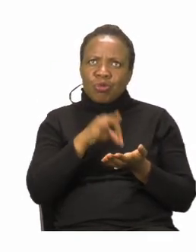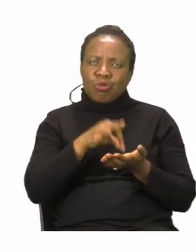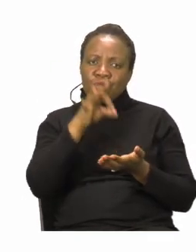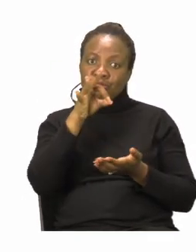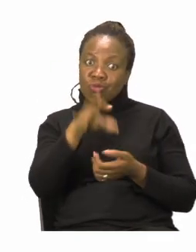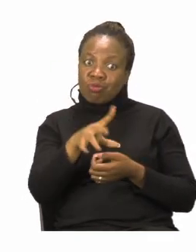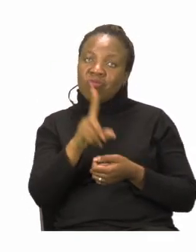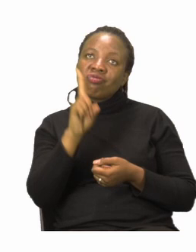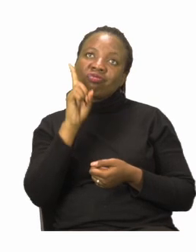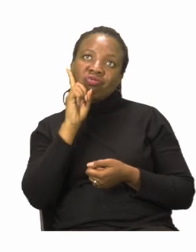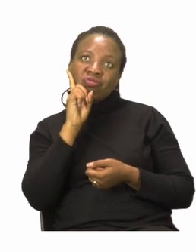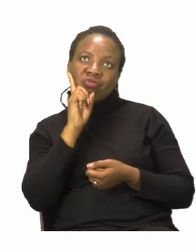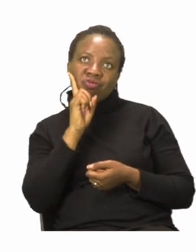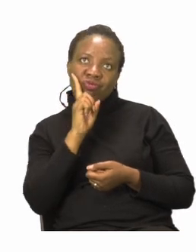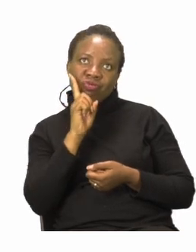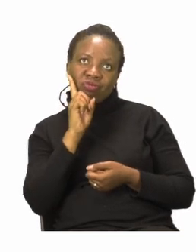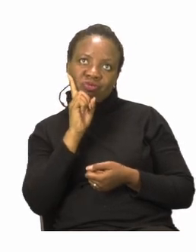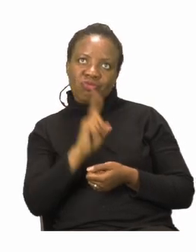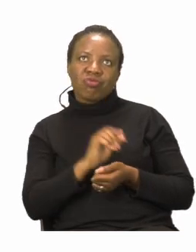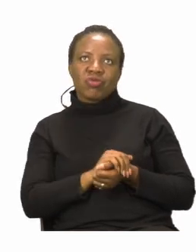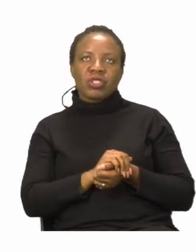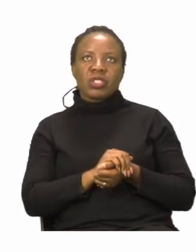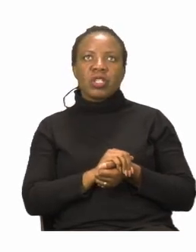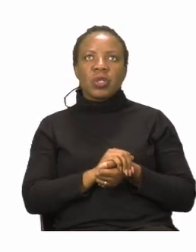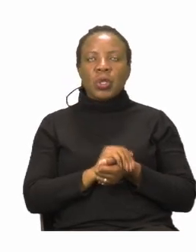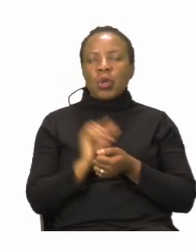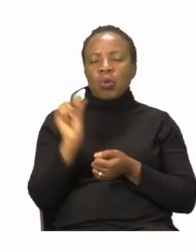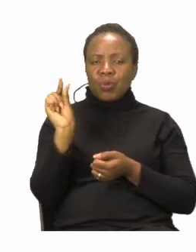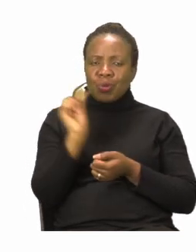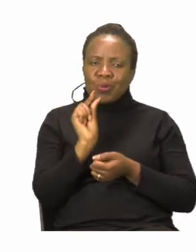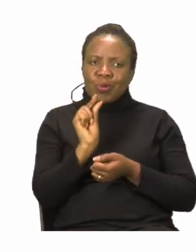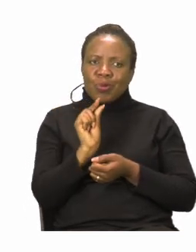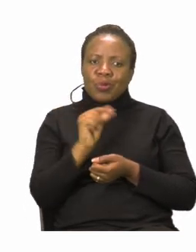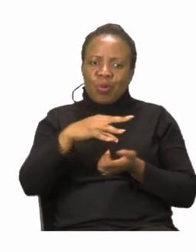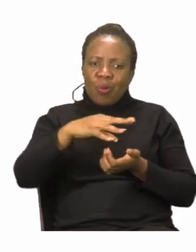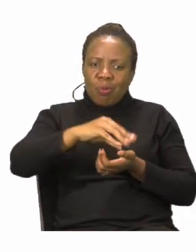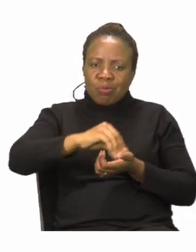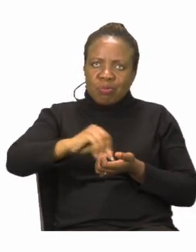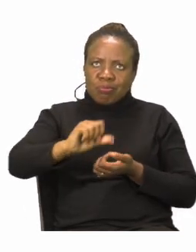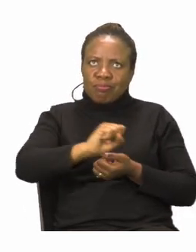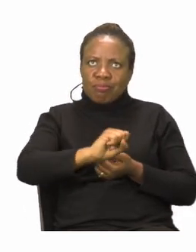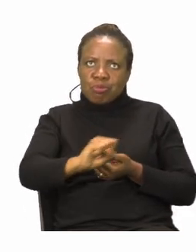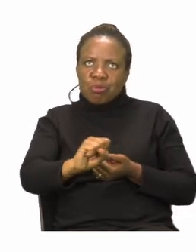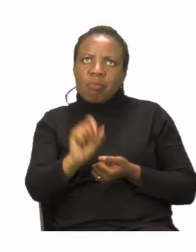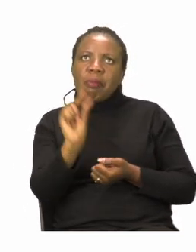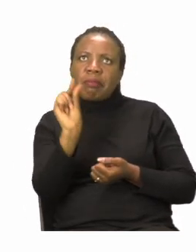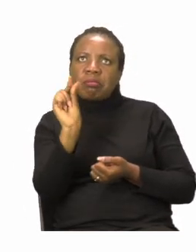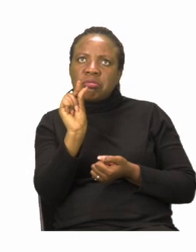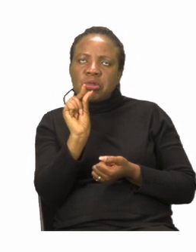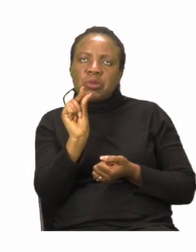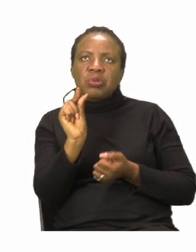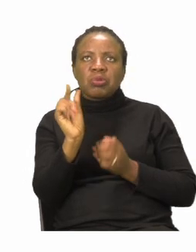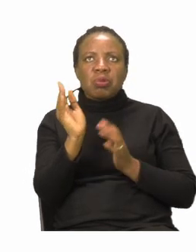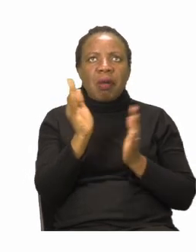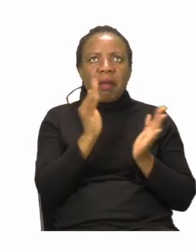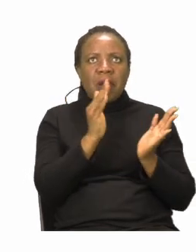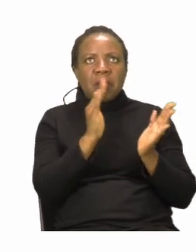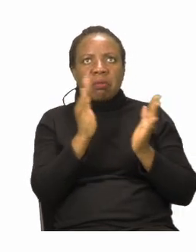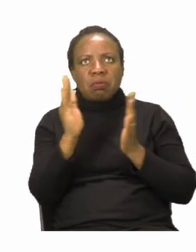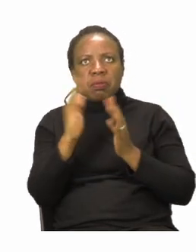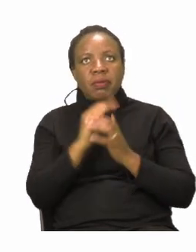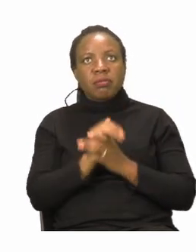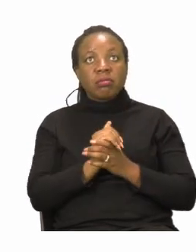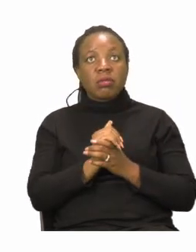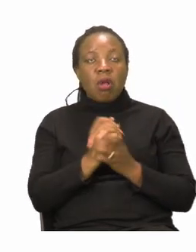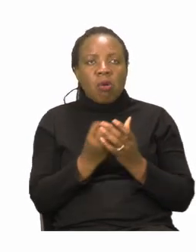care, with a little soil and a little air. Growing plants